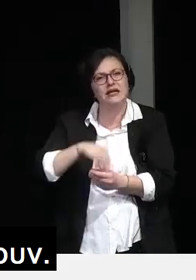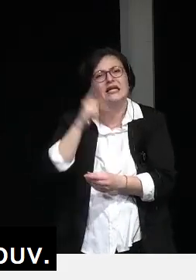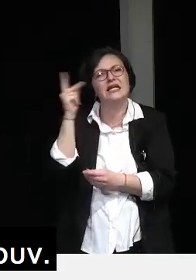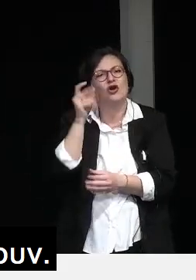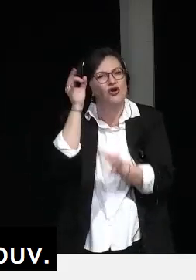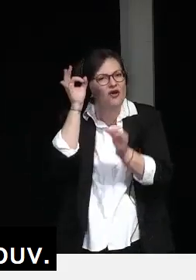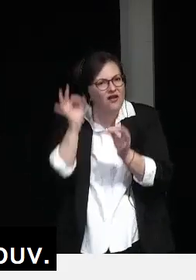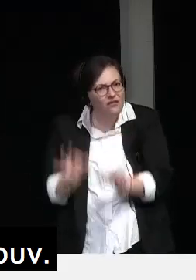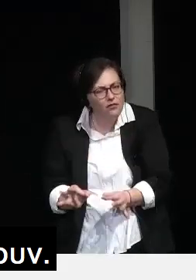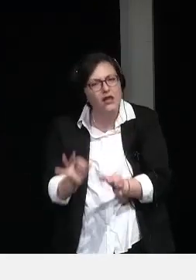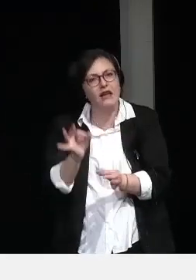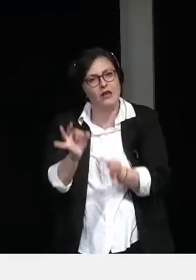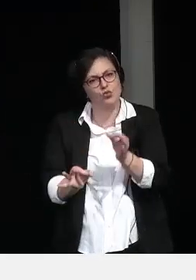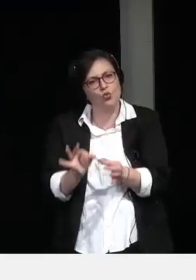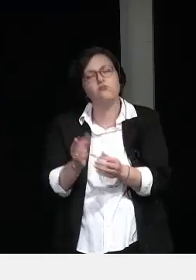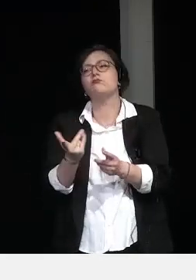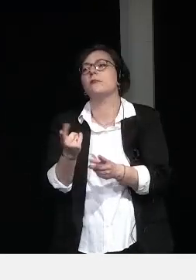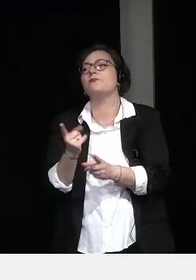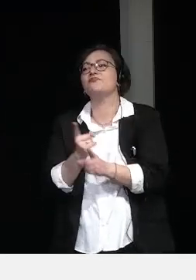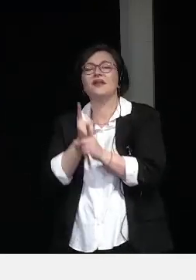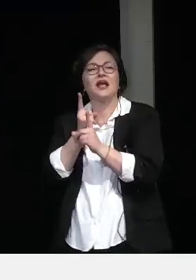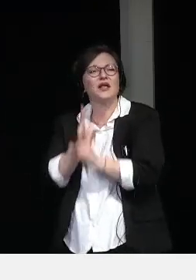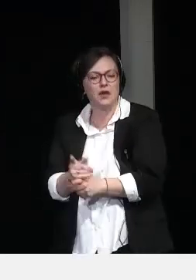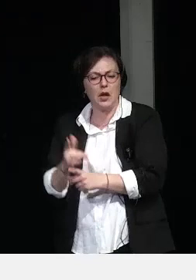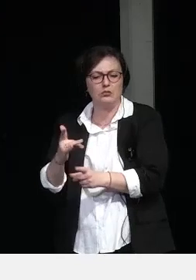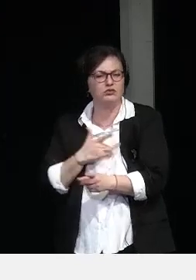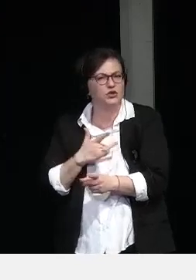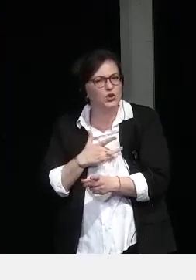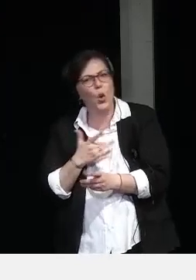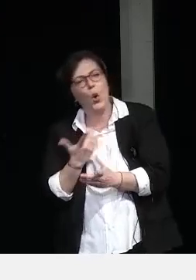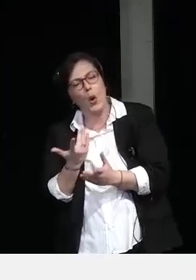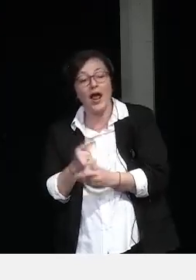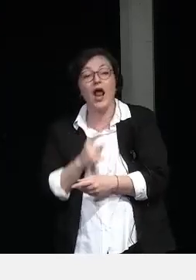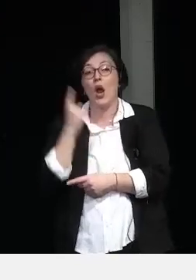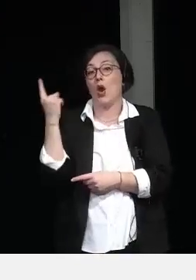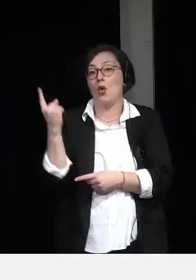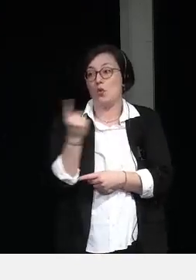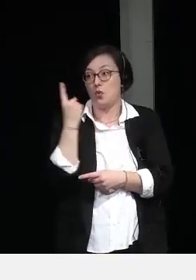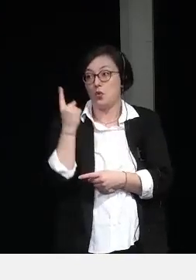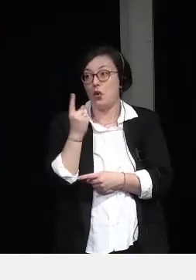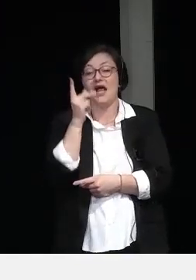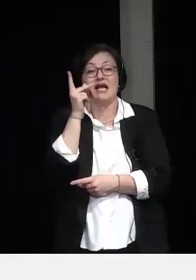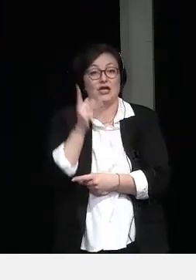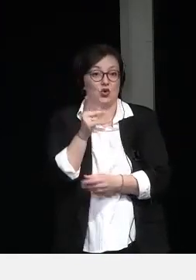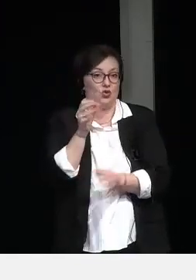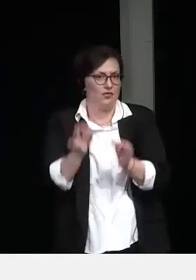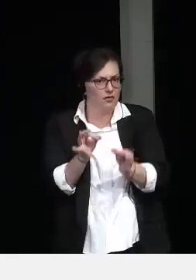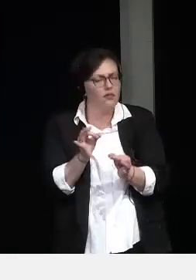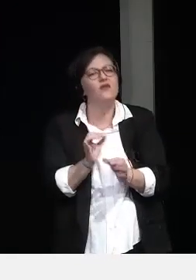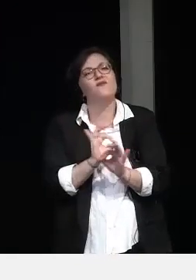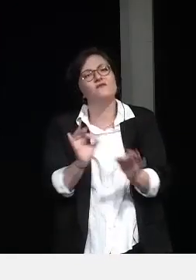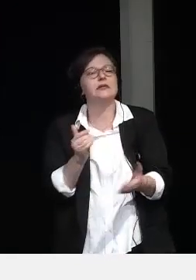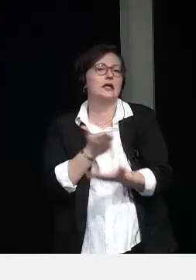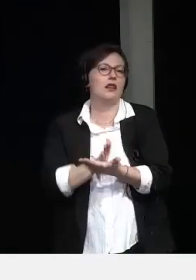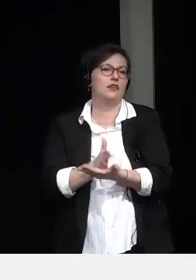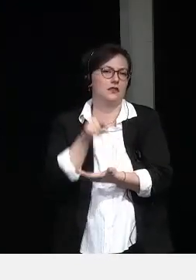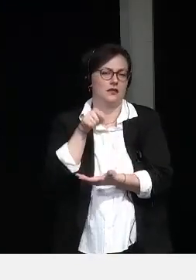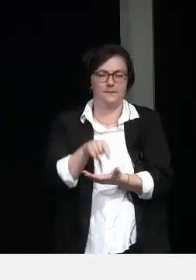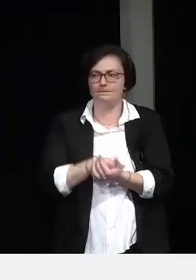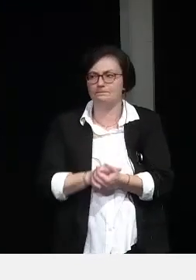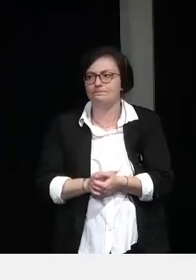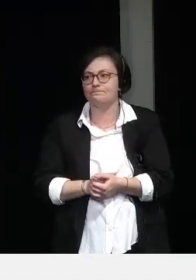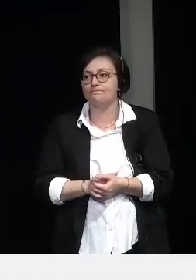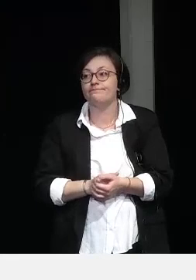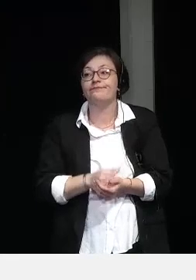they're deputy to do this. Mm-hmm. One more question we'll take, so playing around with it. How can